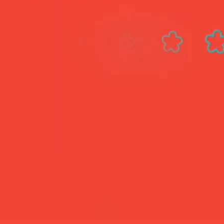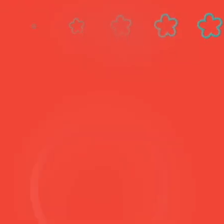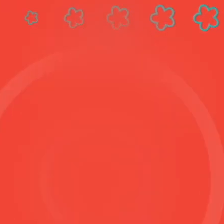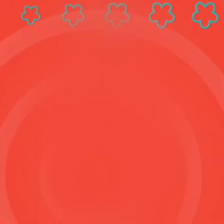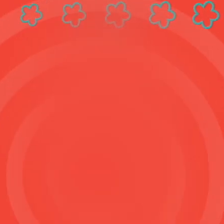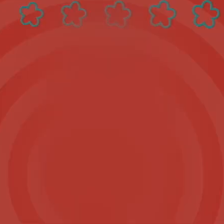I